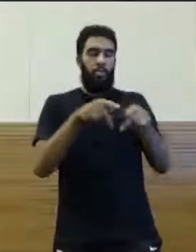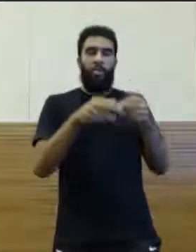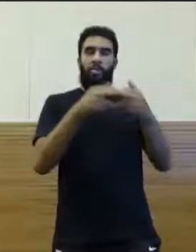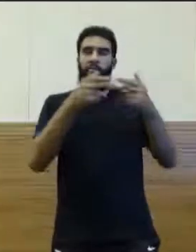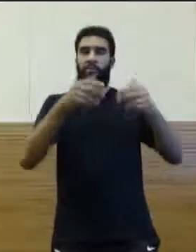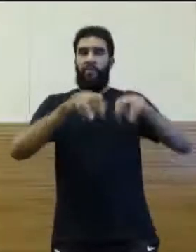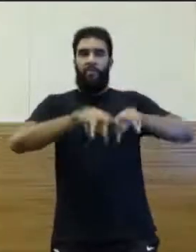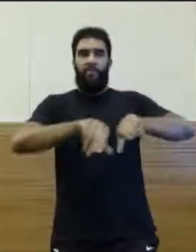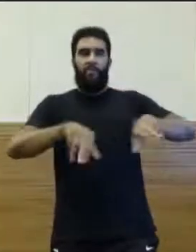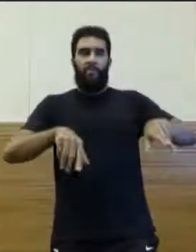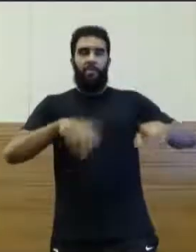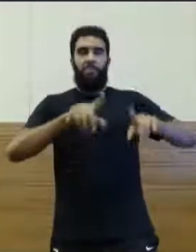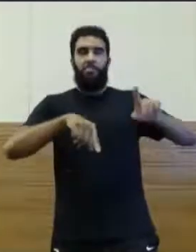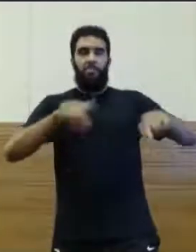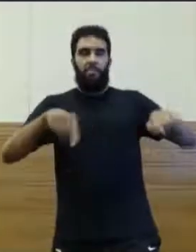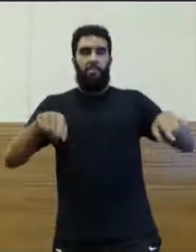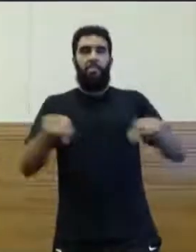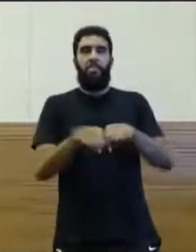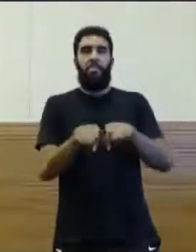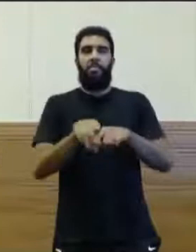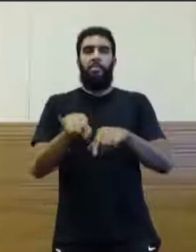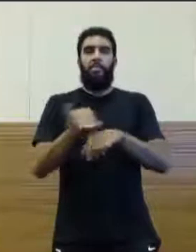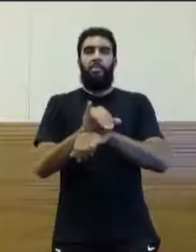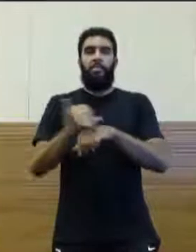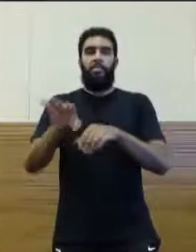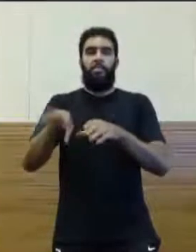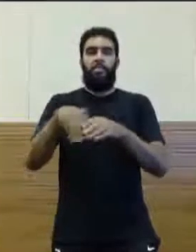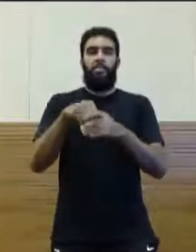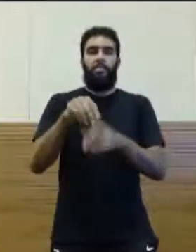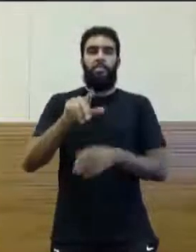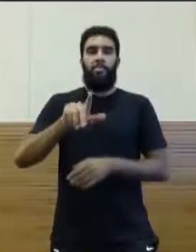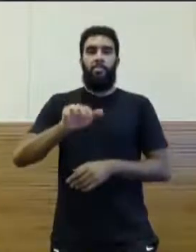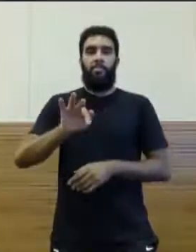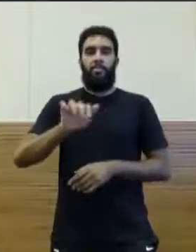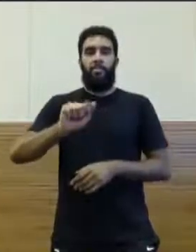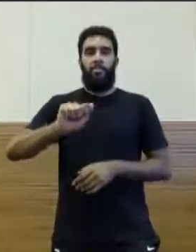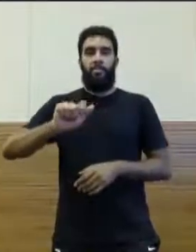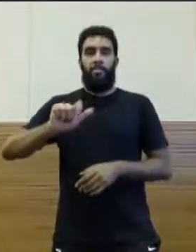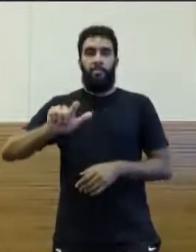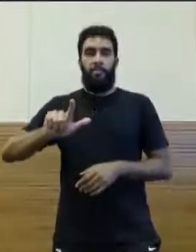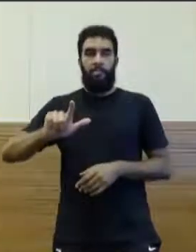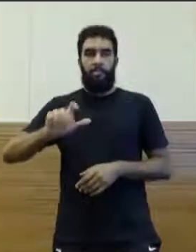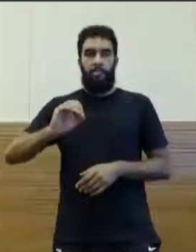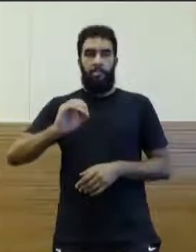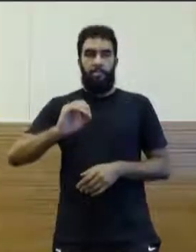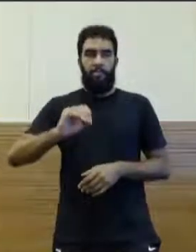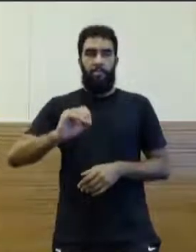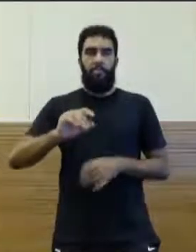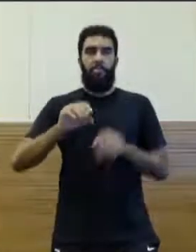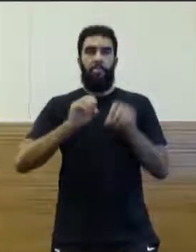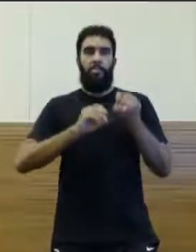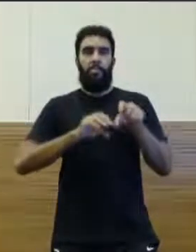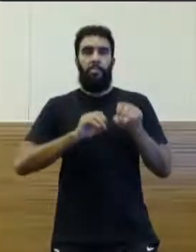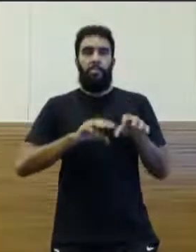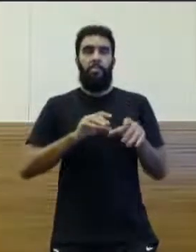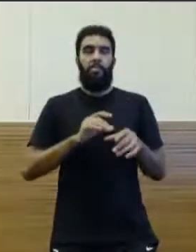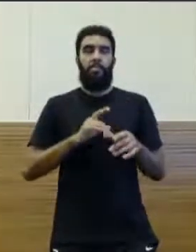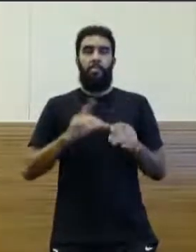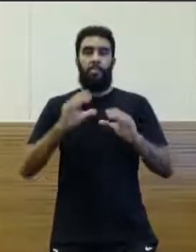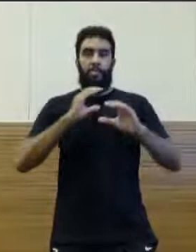with a lot of groups besides the implementation of a strategy that we also worked with FAO of education